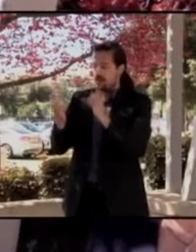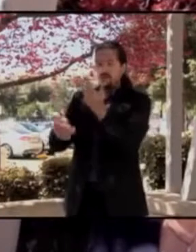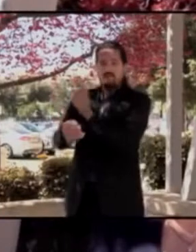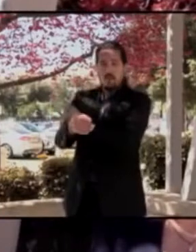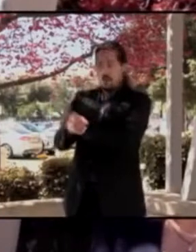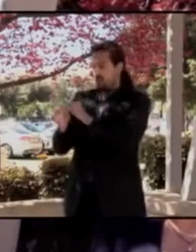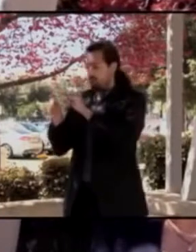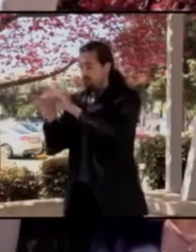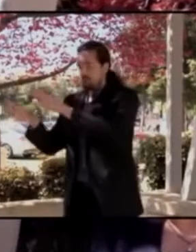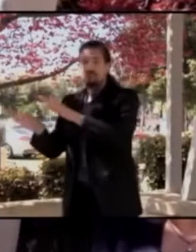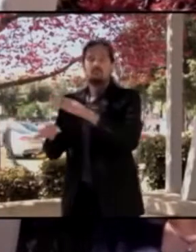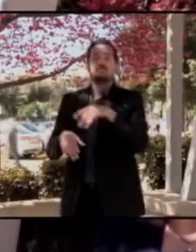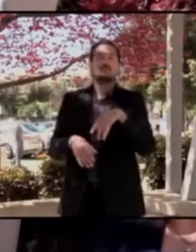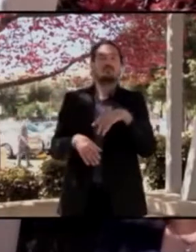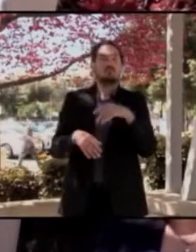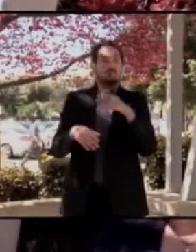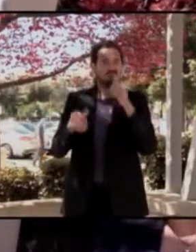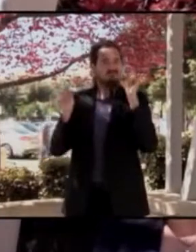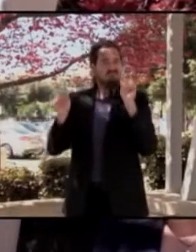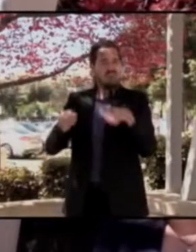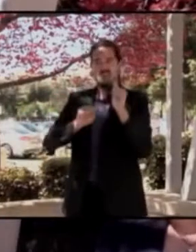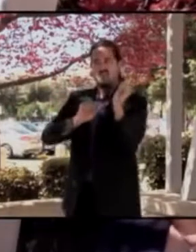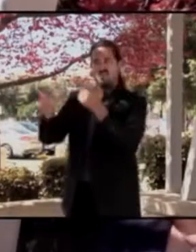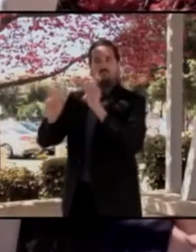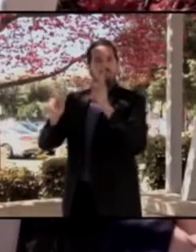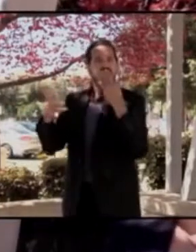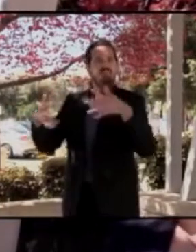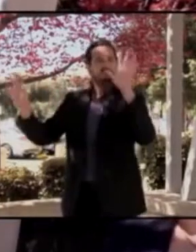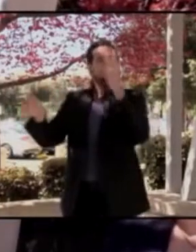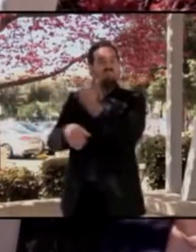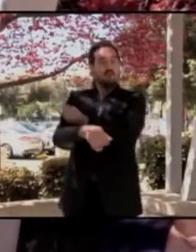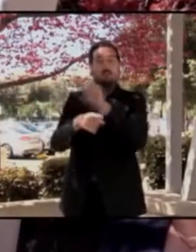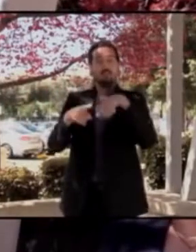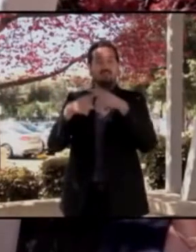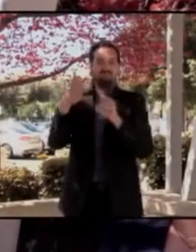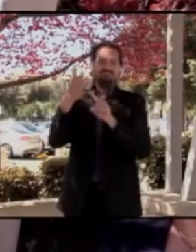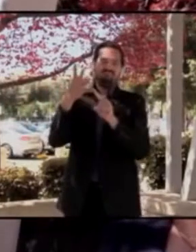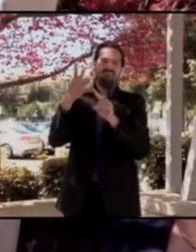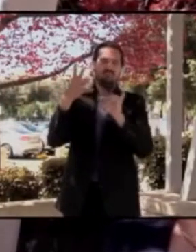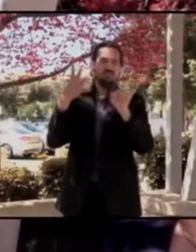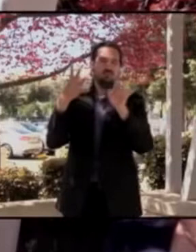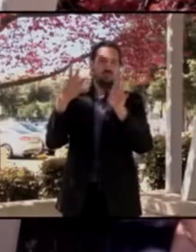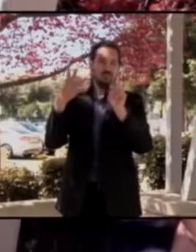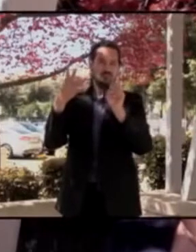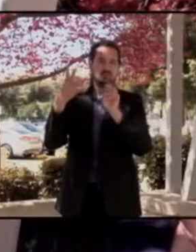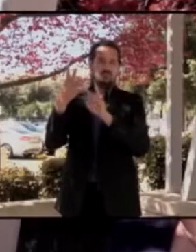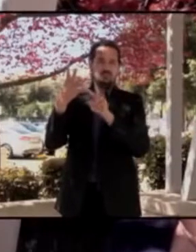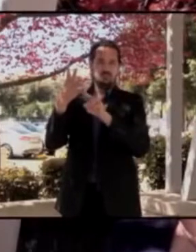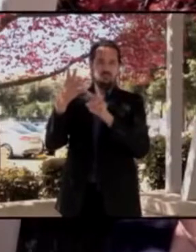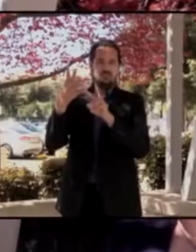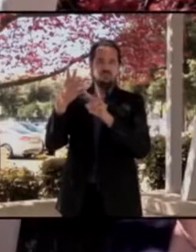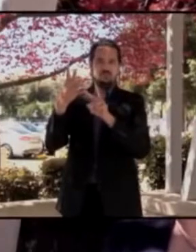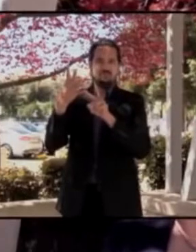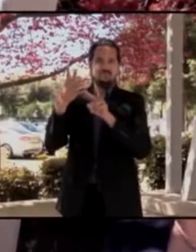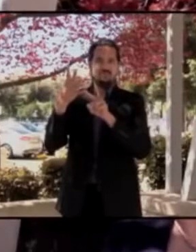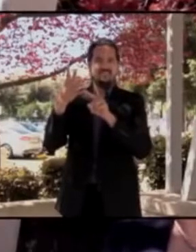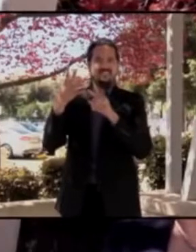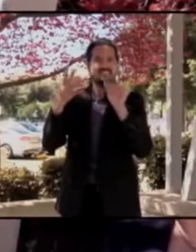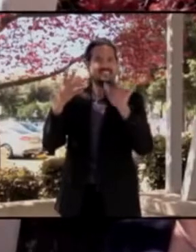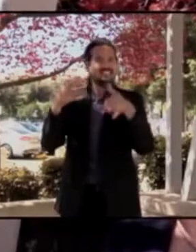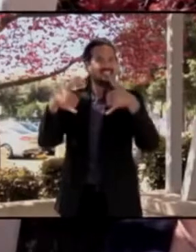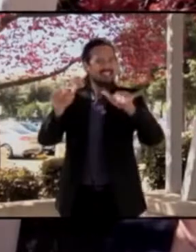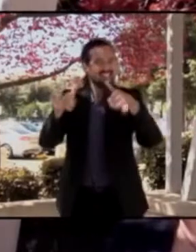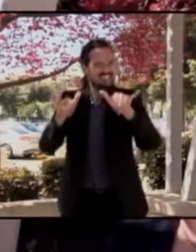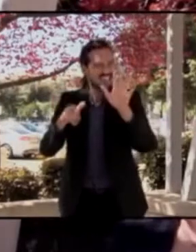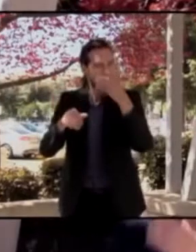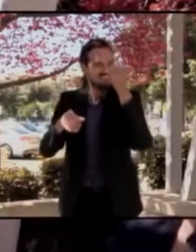that, as I mentioned, the second part of the 40% left is going to be much more challenging. We have people that are hesitant